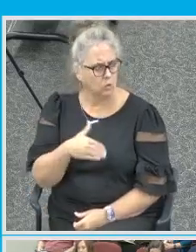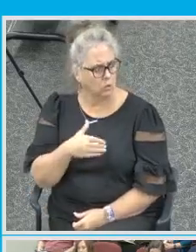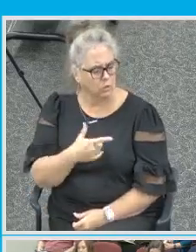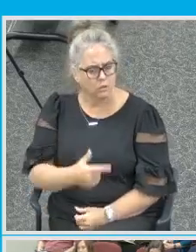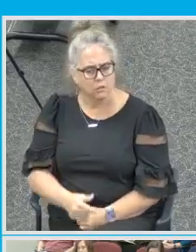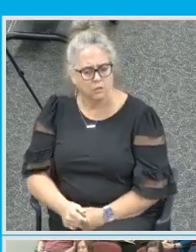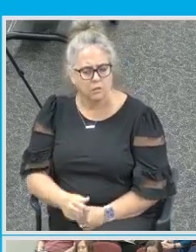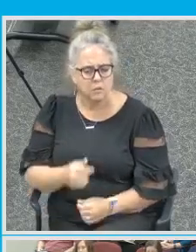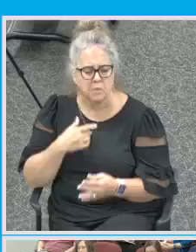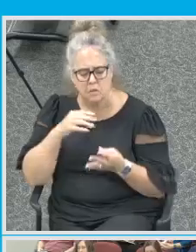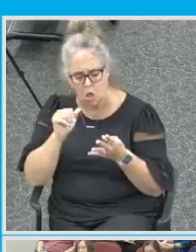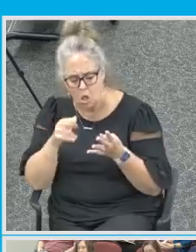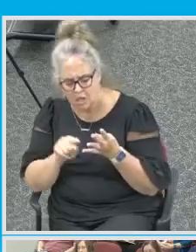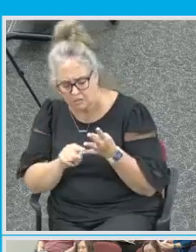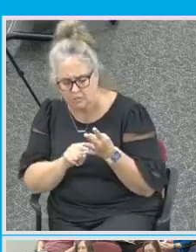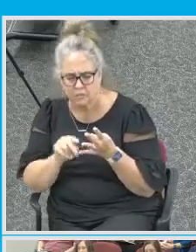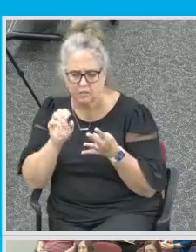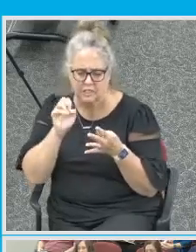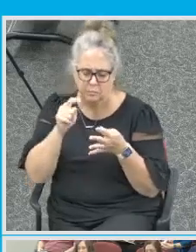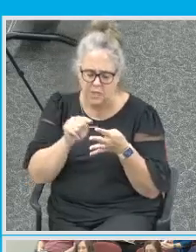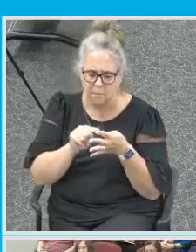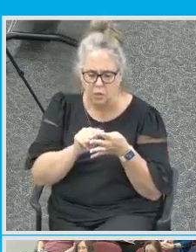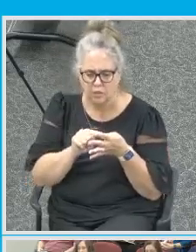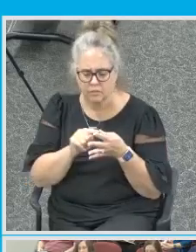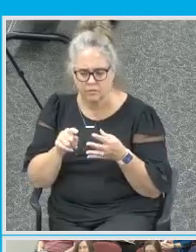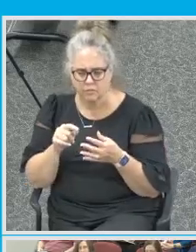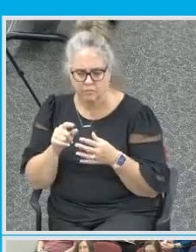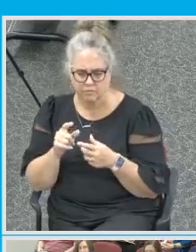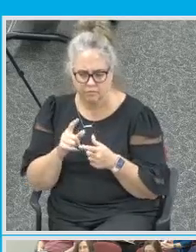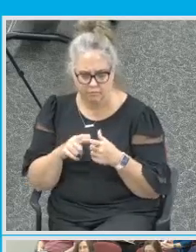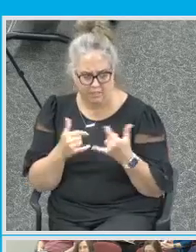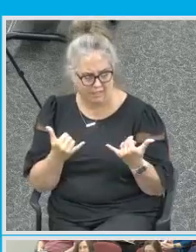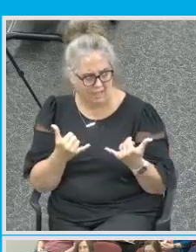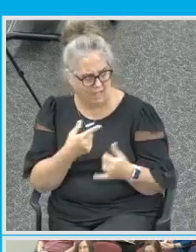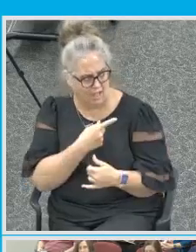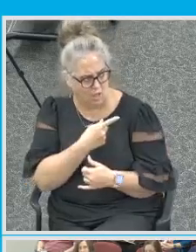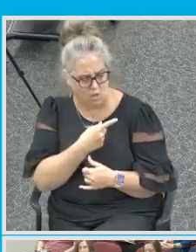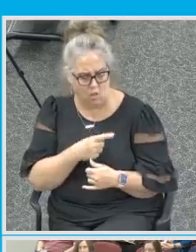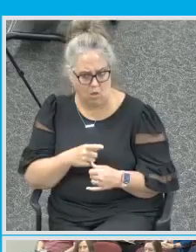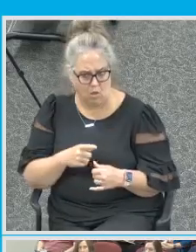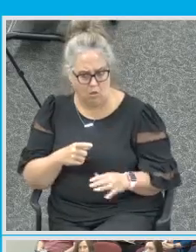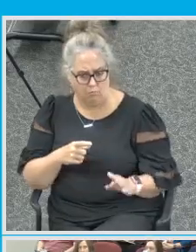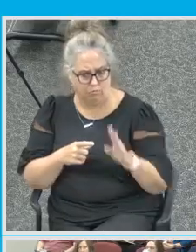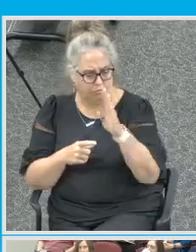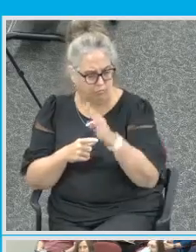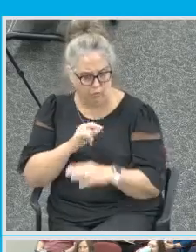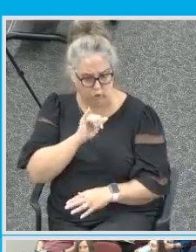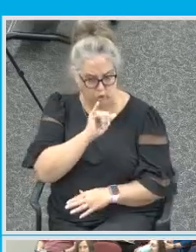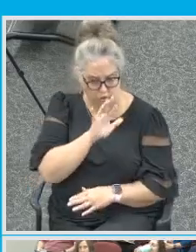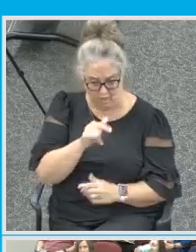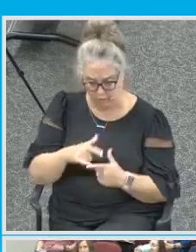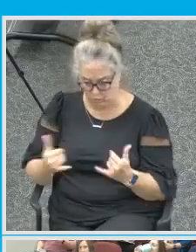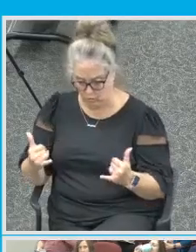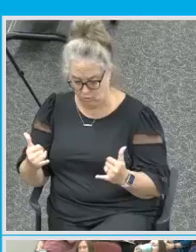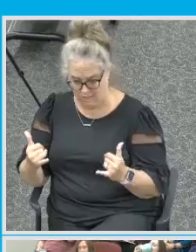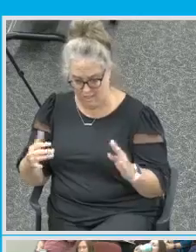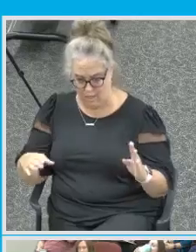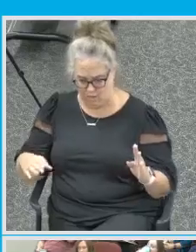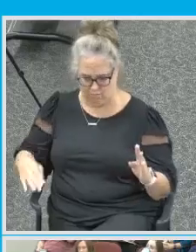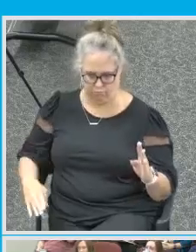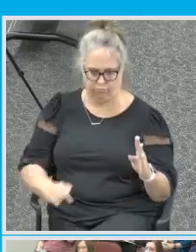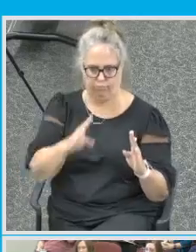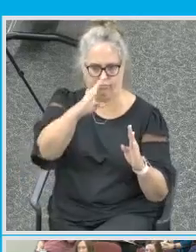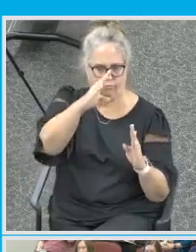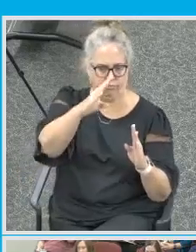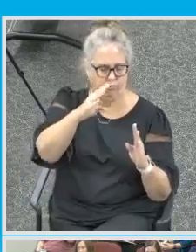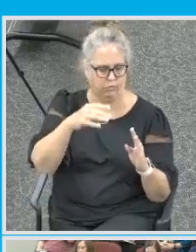Well, basically from the middle and end of July into this first half or so month of August, not only is this when we are